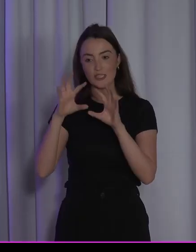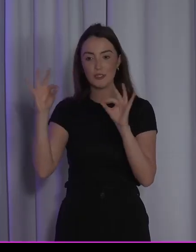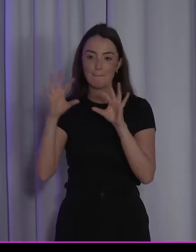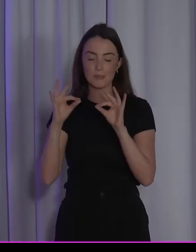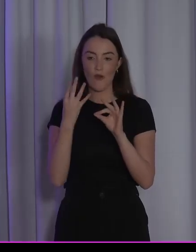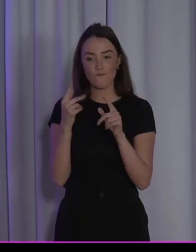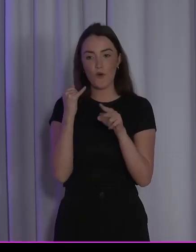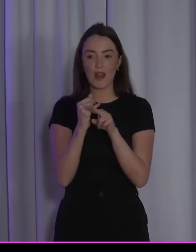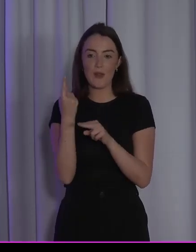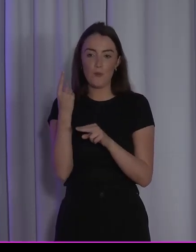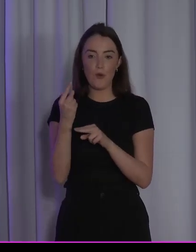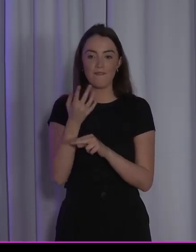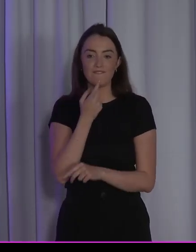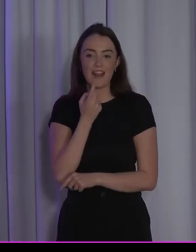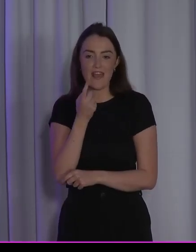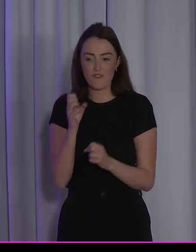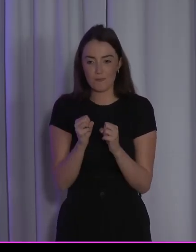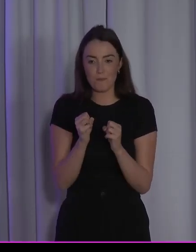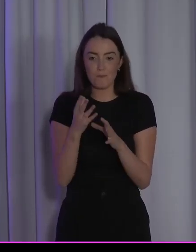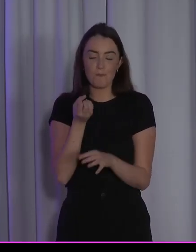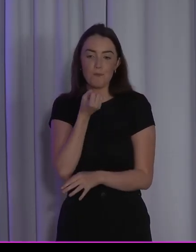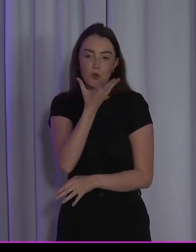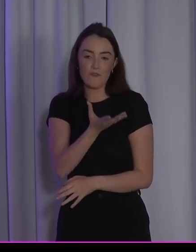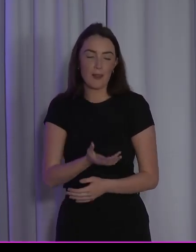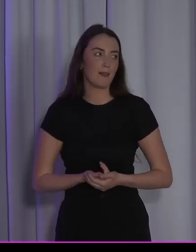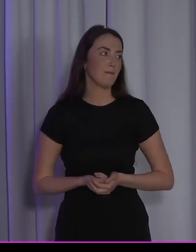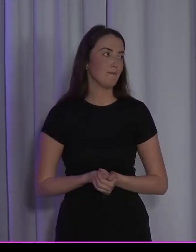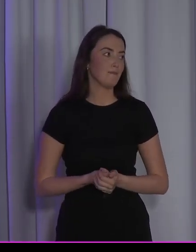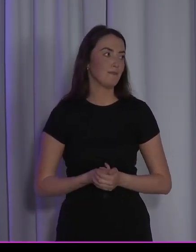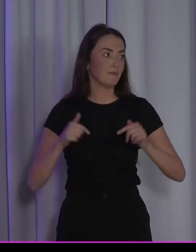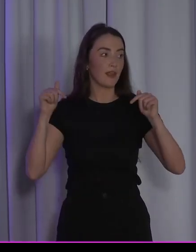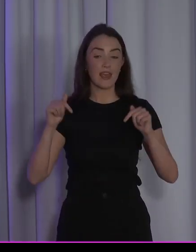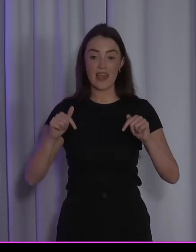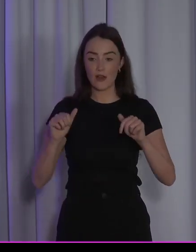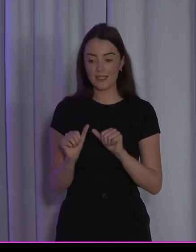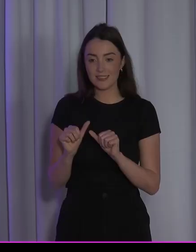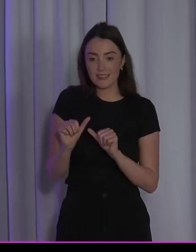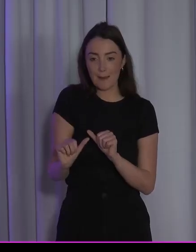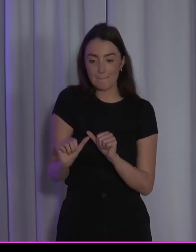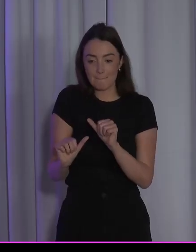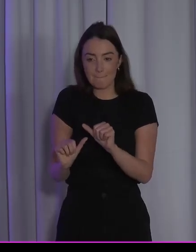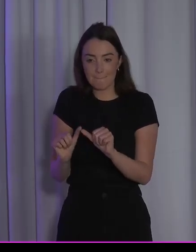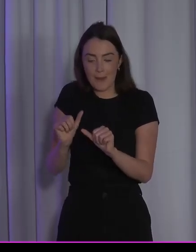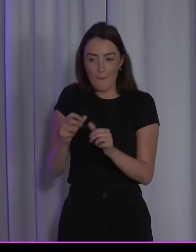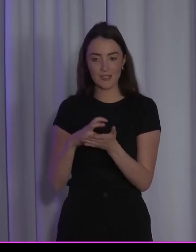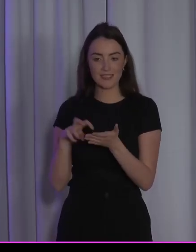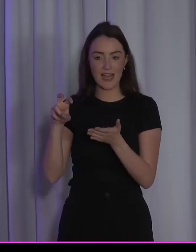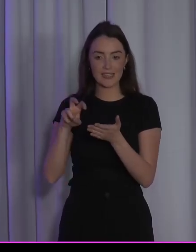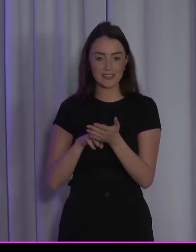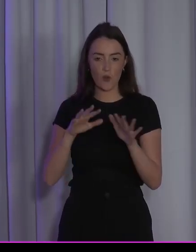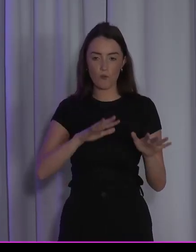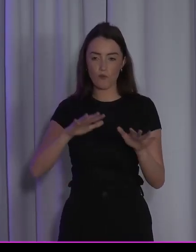4-in-1 flavor bursting box. Here, a tiptoe and a tap dance, a rhythm